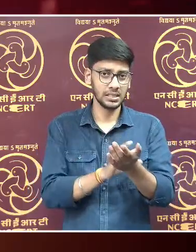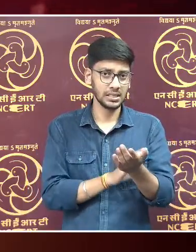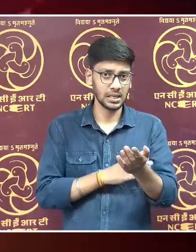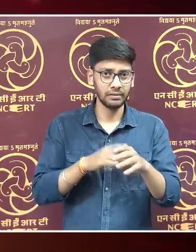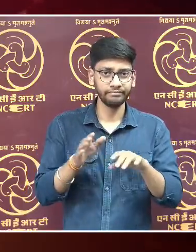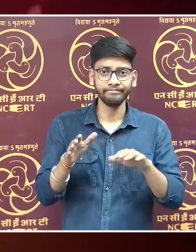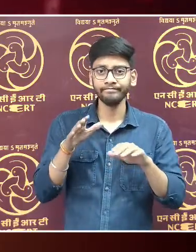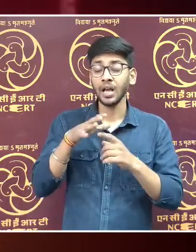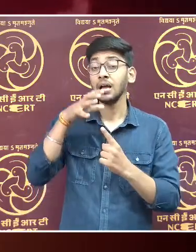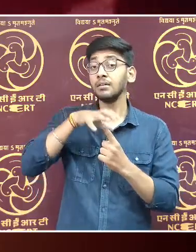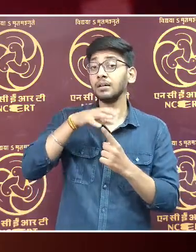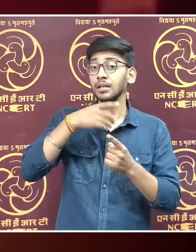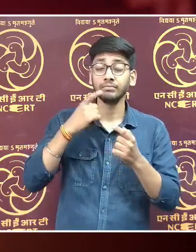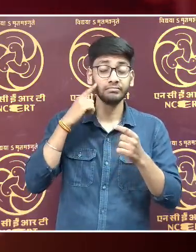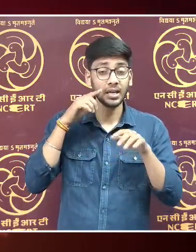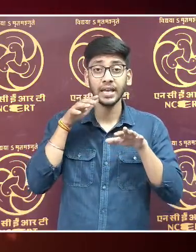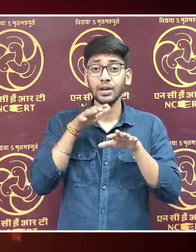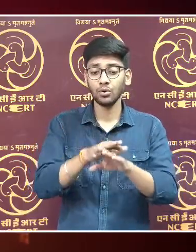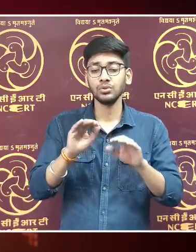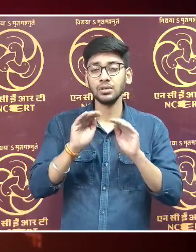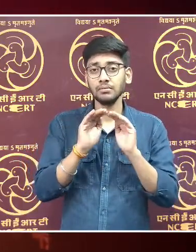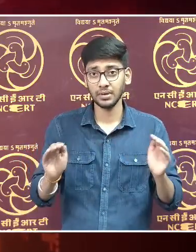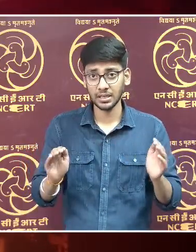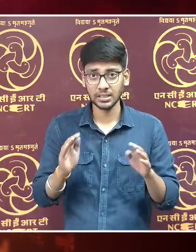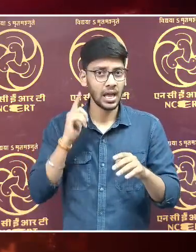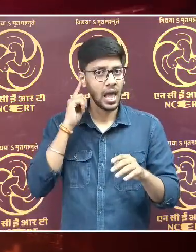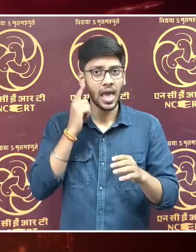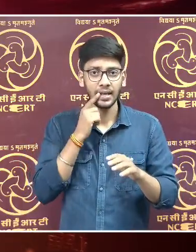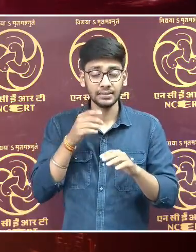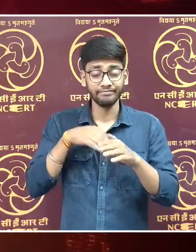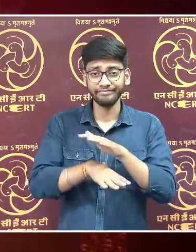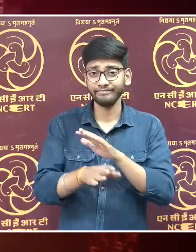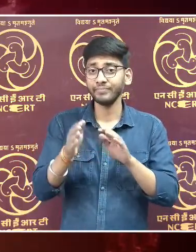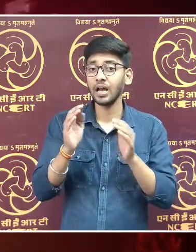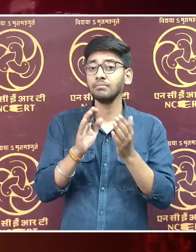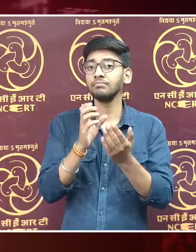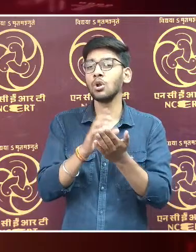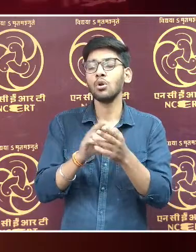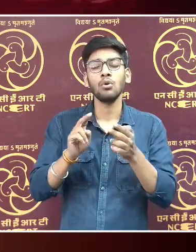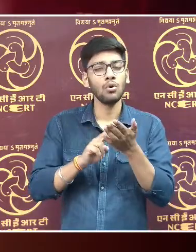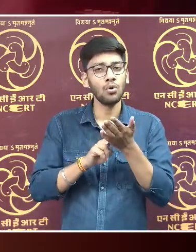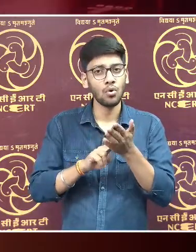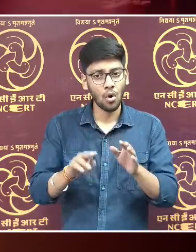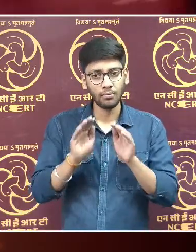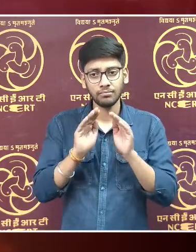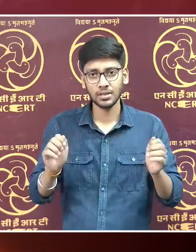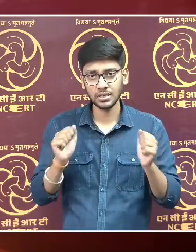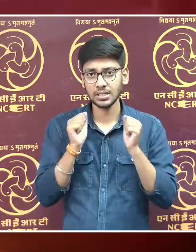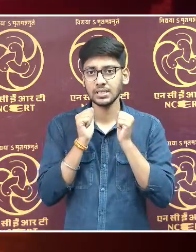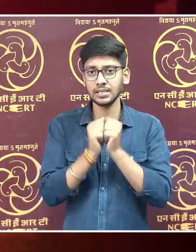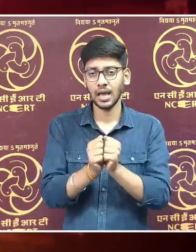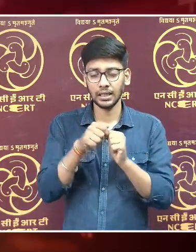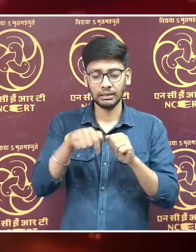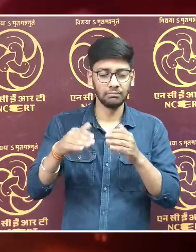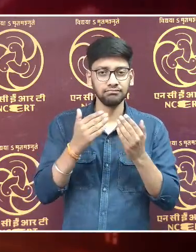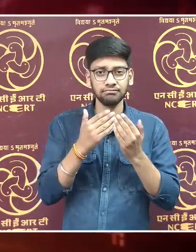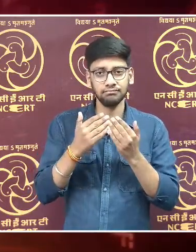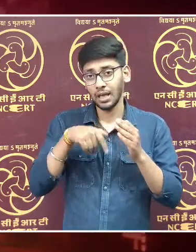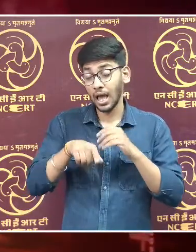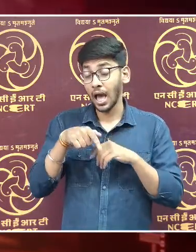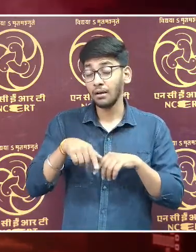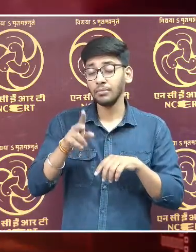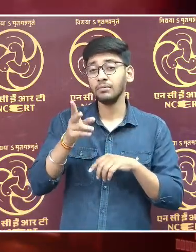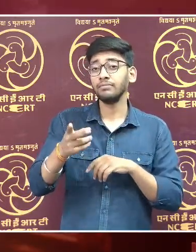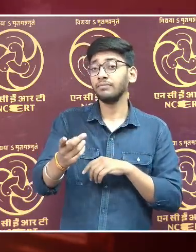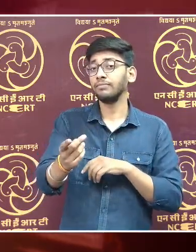the umbrella theme of including children with hearing impairment in the mainstream school education. And now, very quickly, I have to show you the website